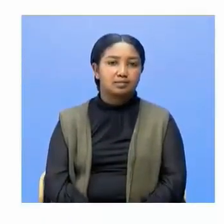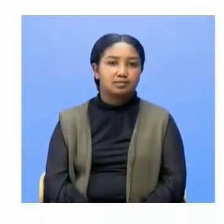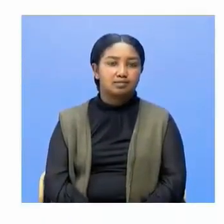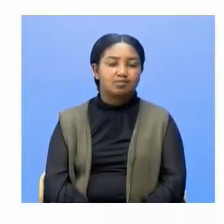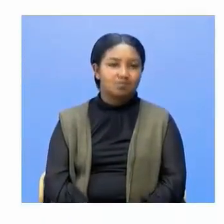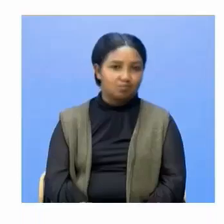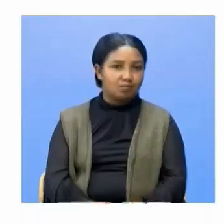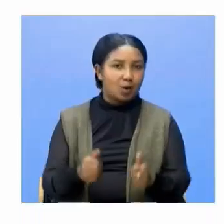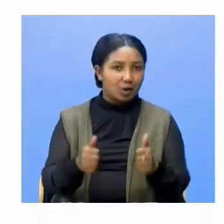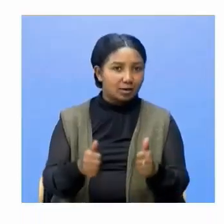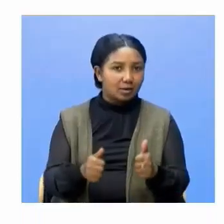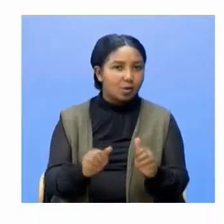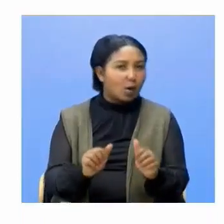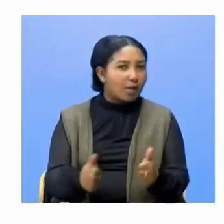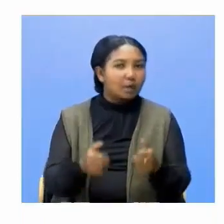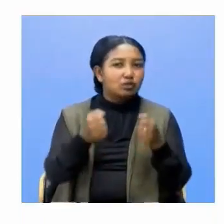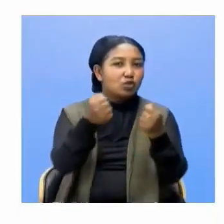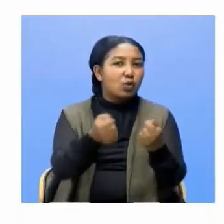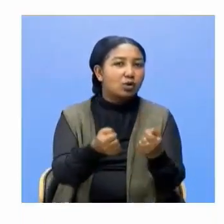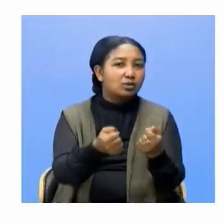All right. How about strong?